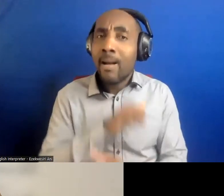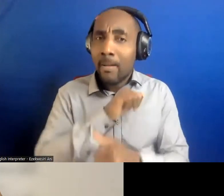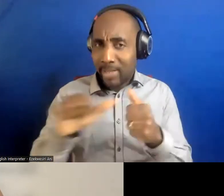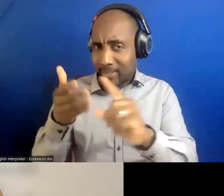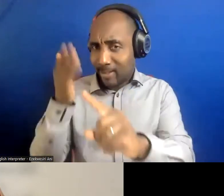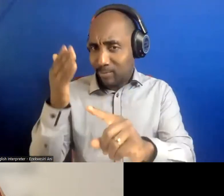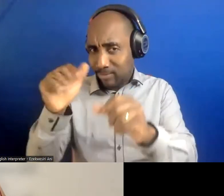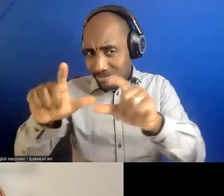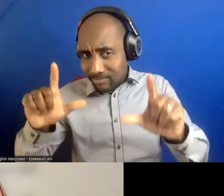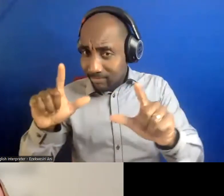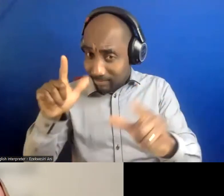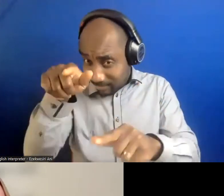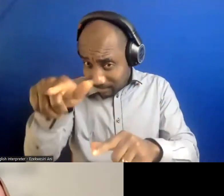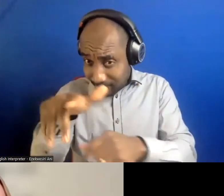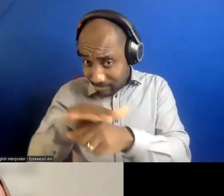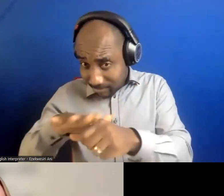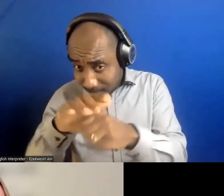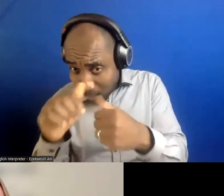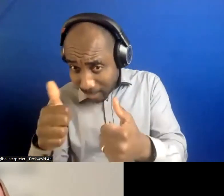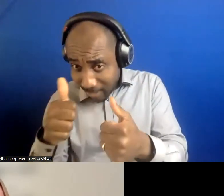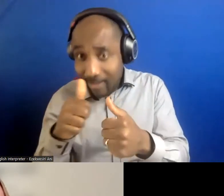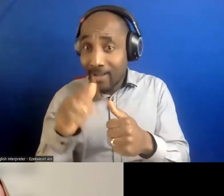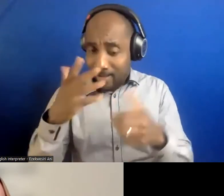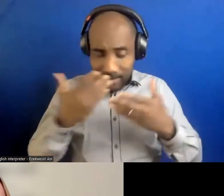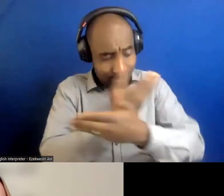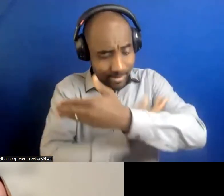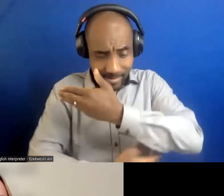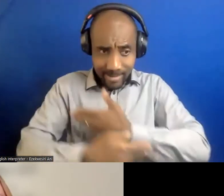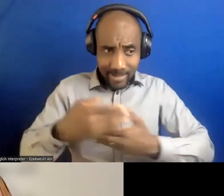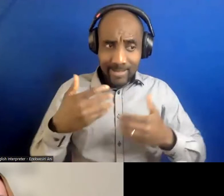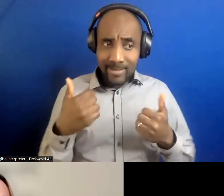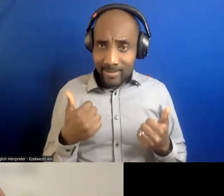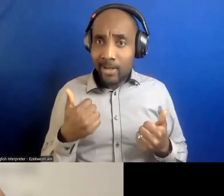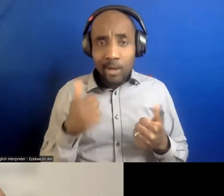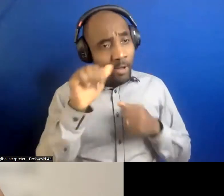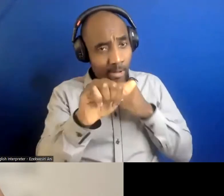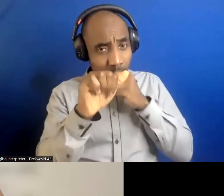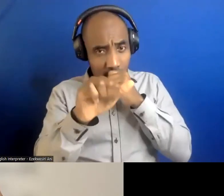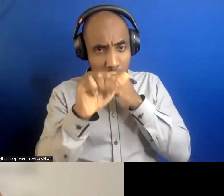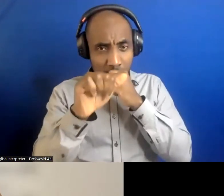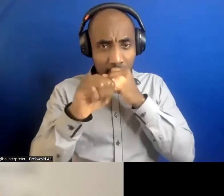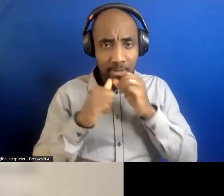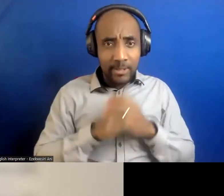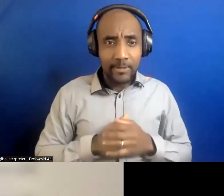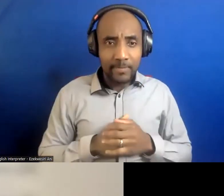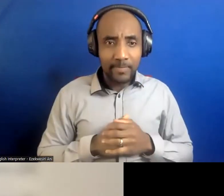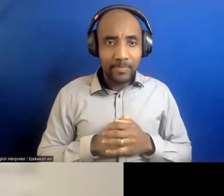you. How's it going there? I can see you're sporting your kit. Yeah, because I'm going straight to